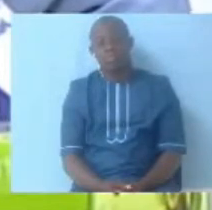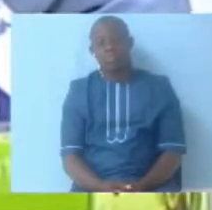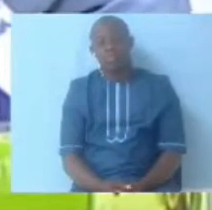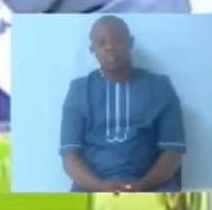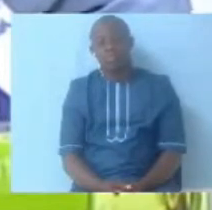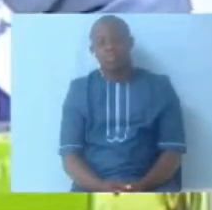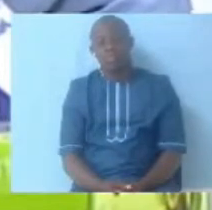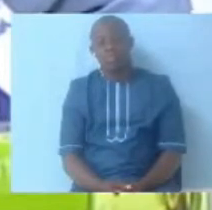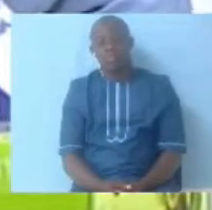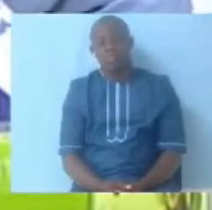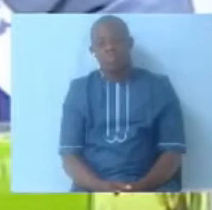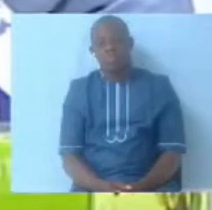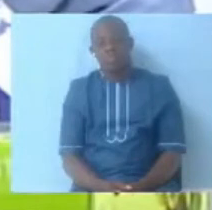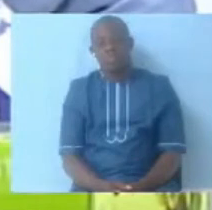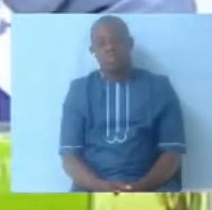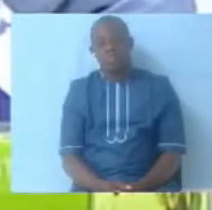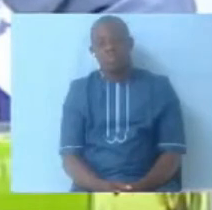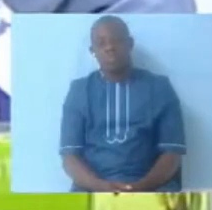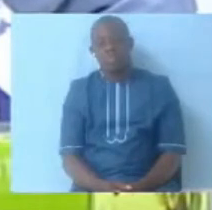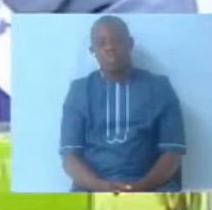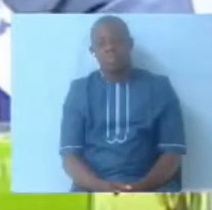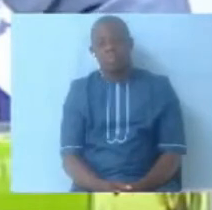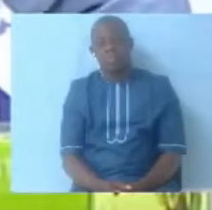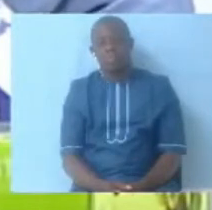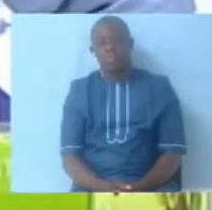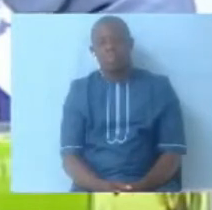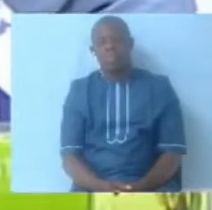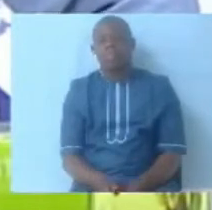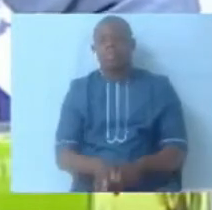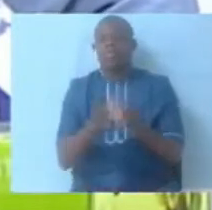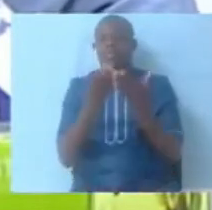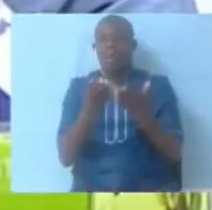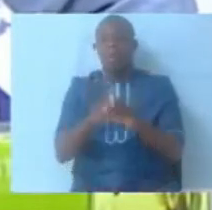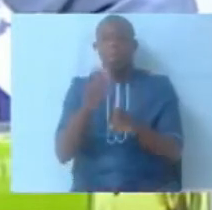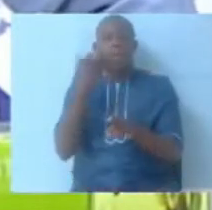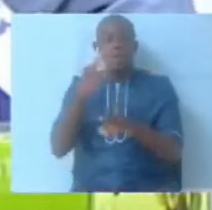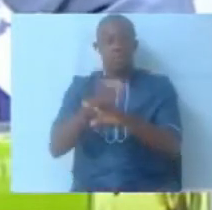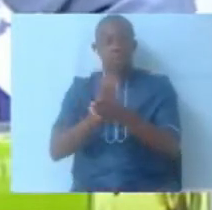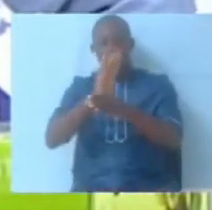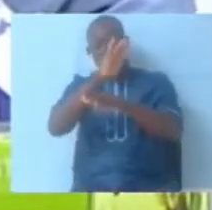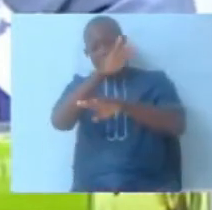So when the dust settled down, I was moved to Mansakongo.